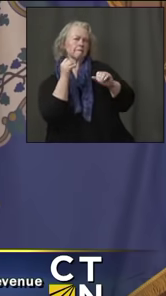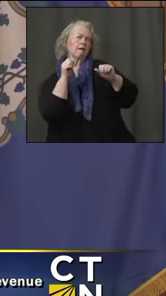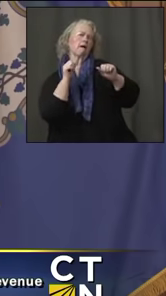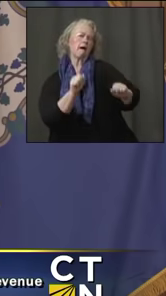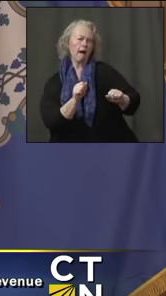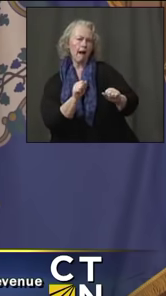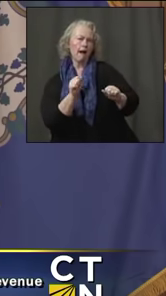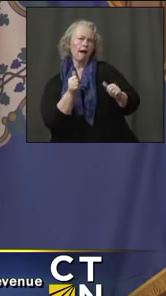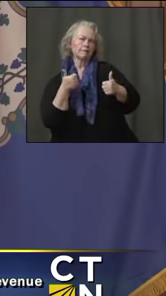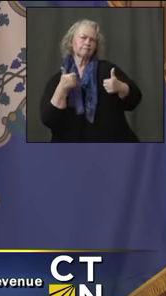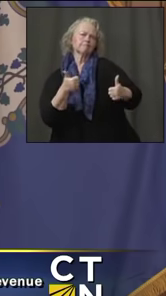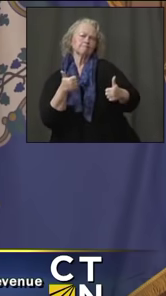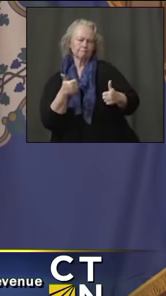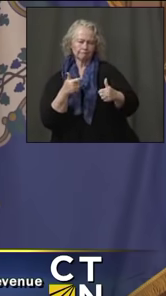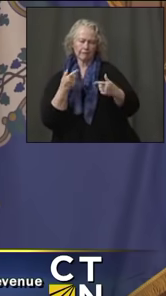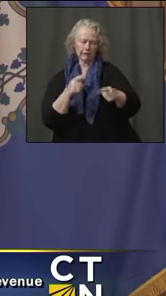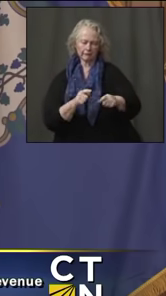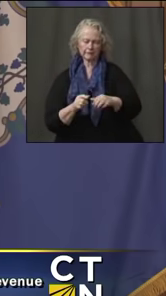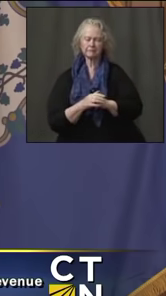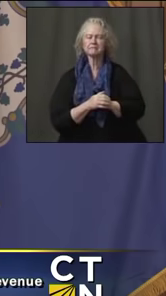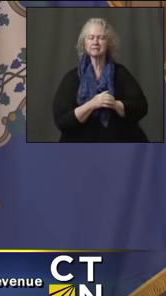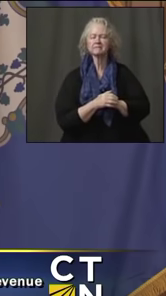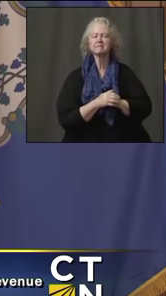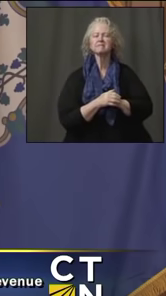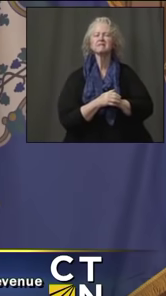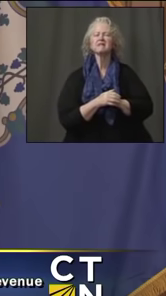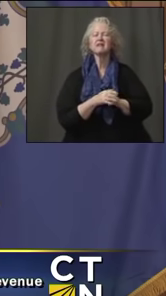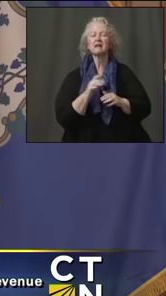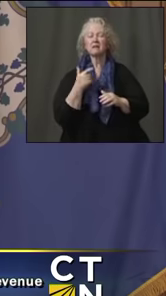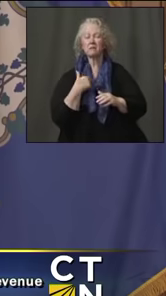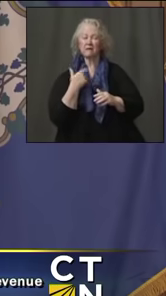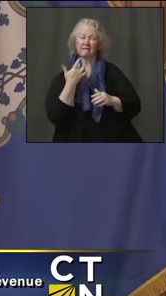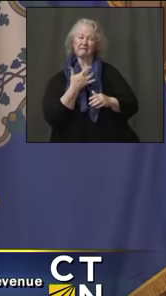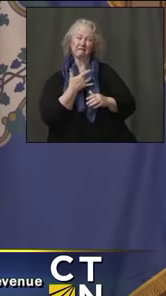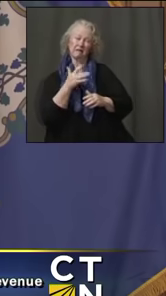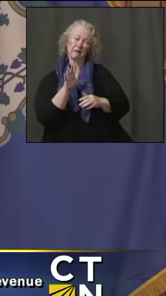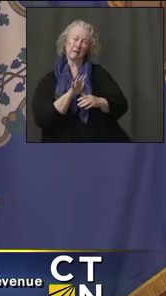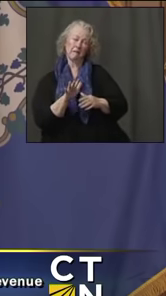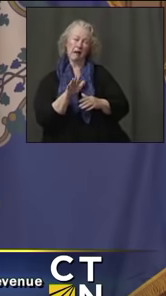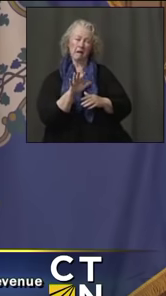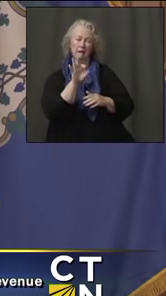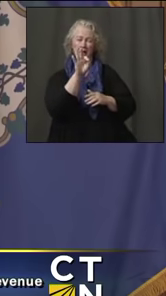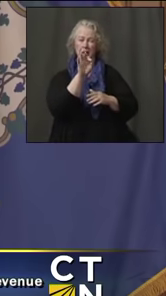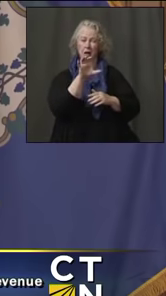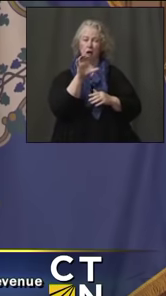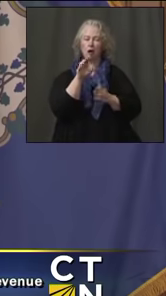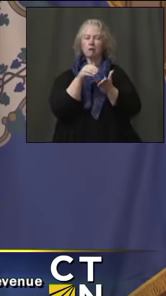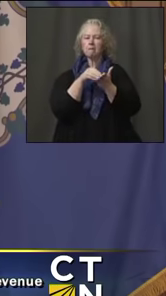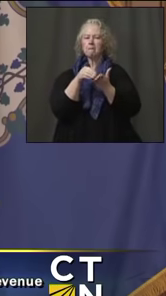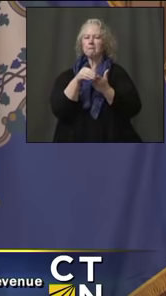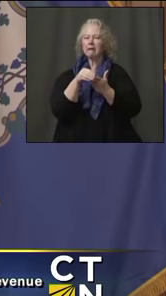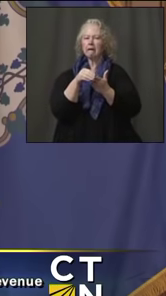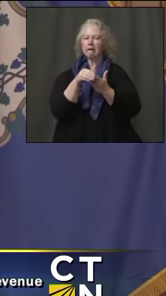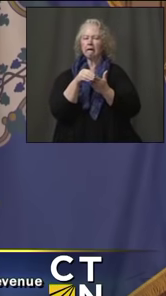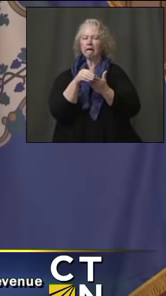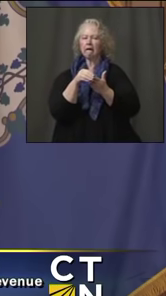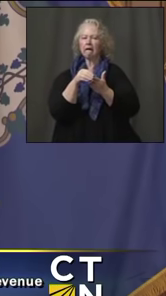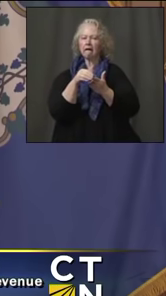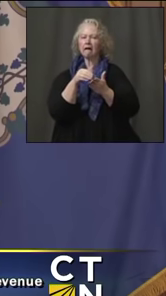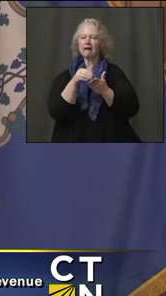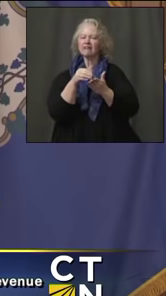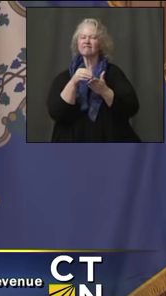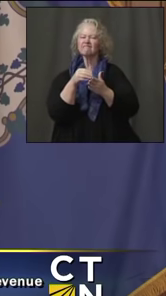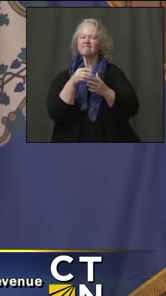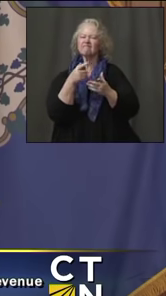numbers in detail, we're looking at about a $900 million deficit in this fiscal year, which ends